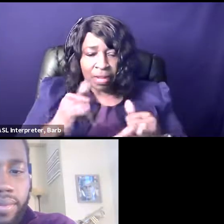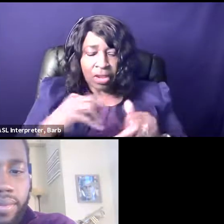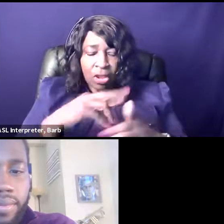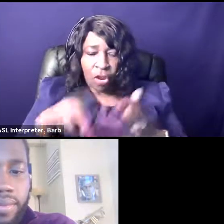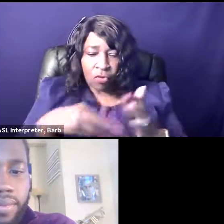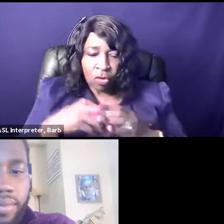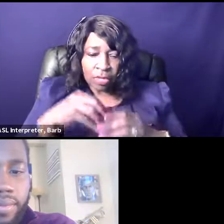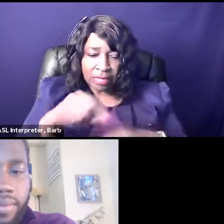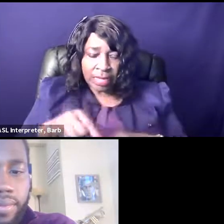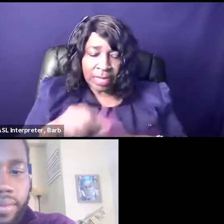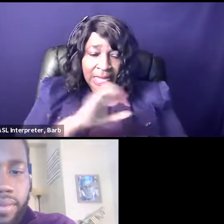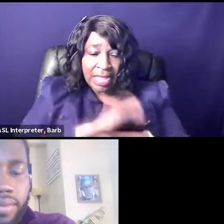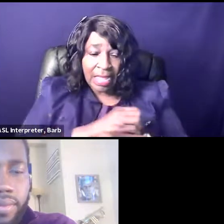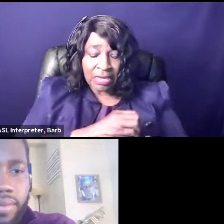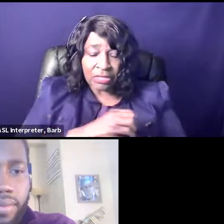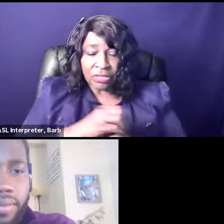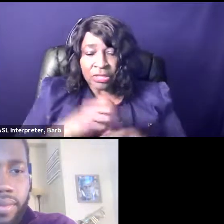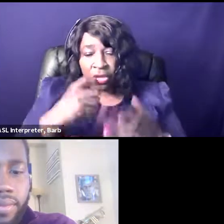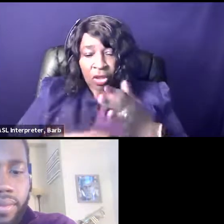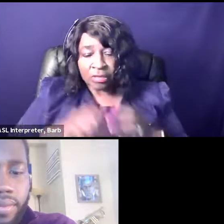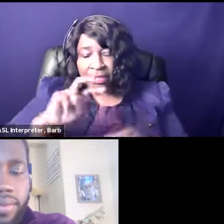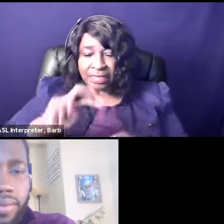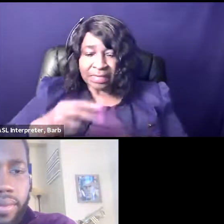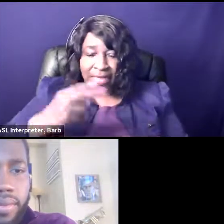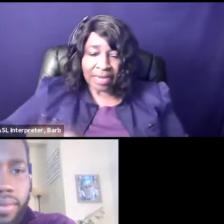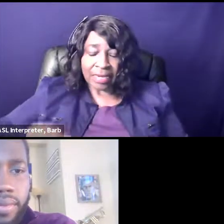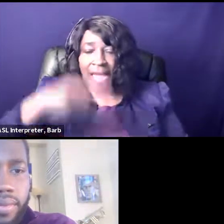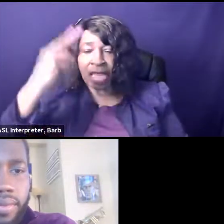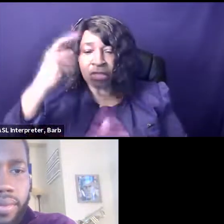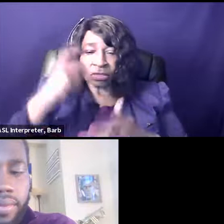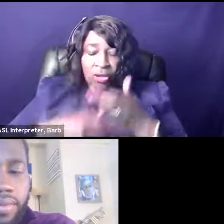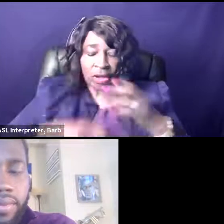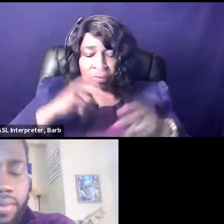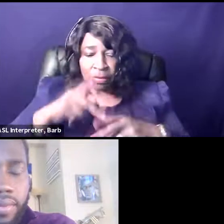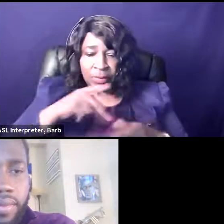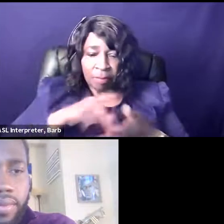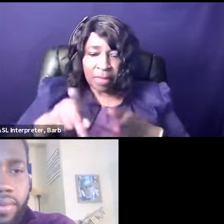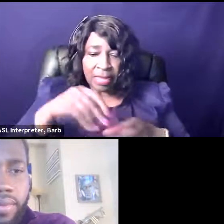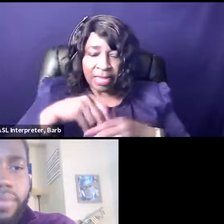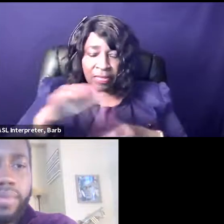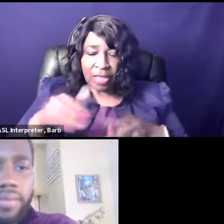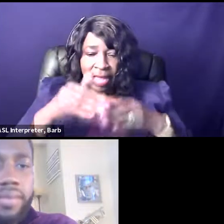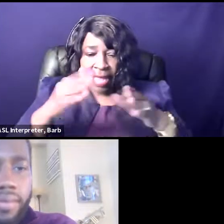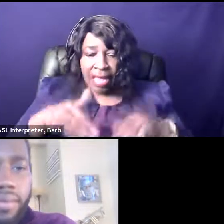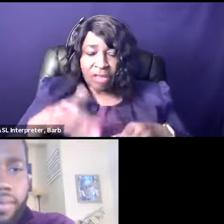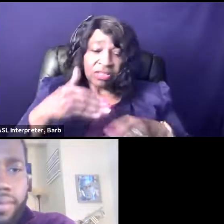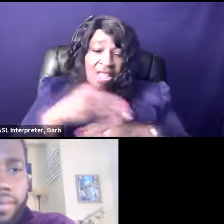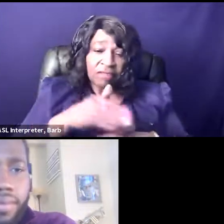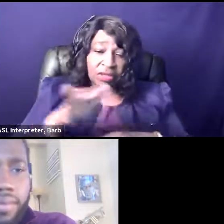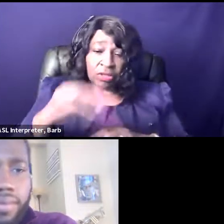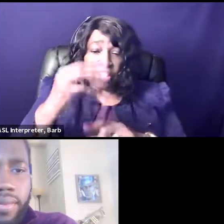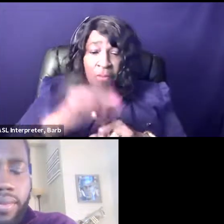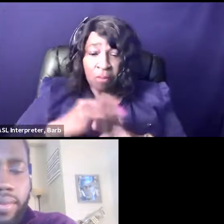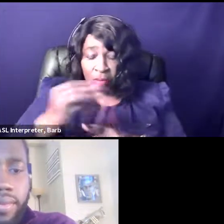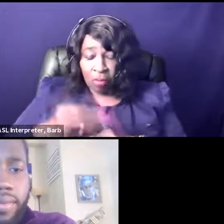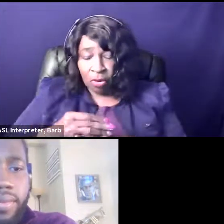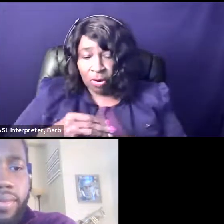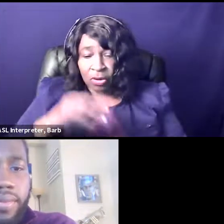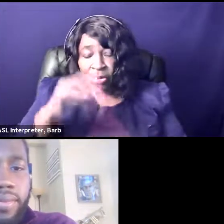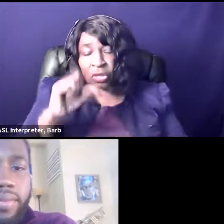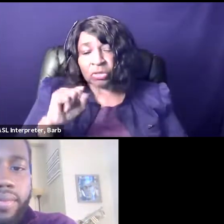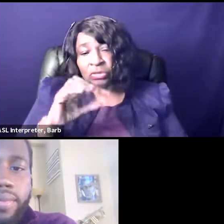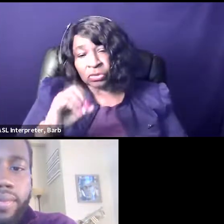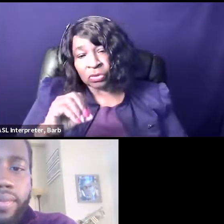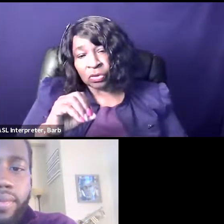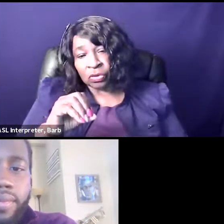the second highest cost that people pay in their housing costs after rent or mortgage. And so is there an opportunity,